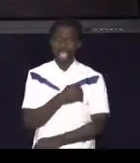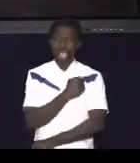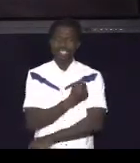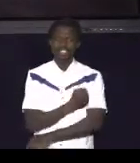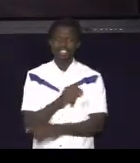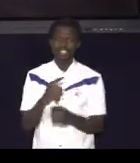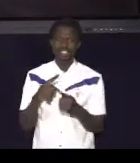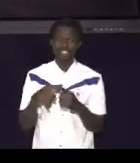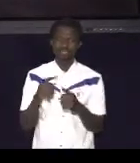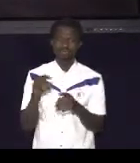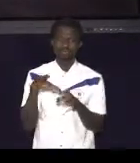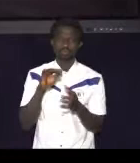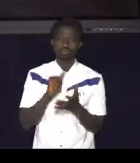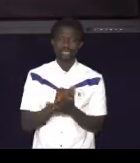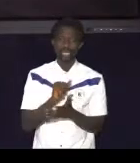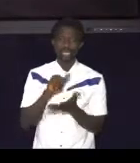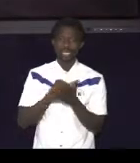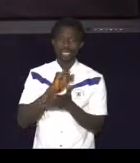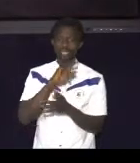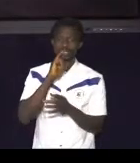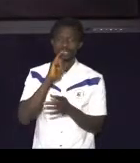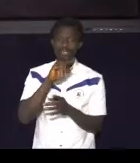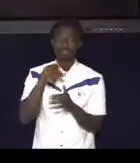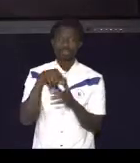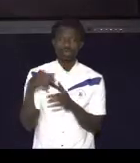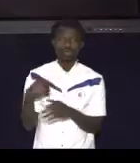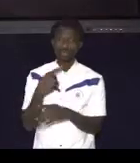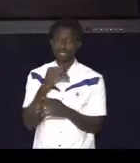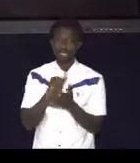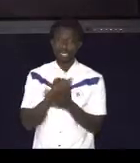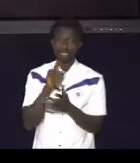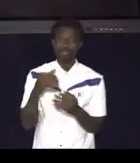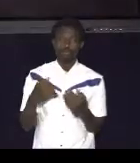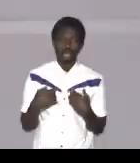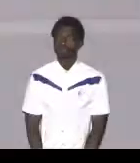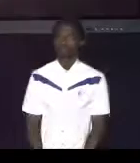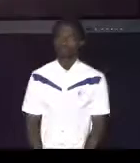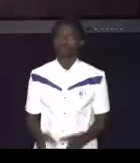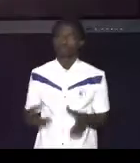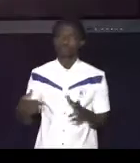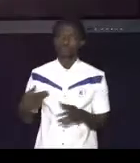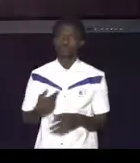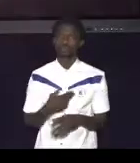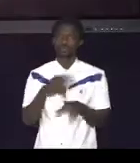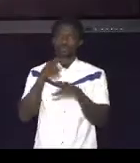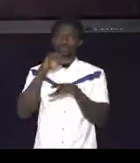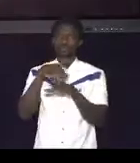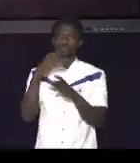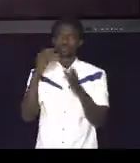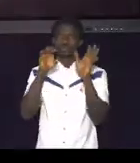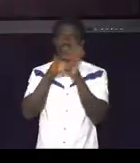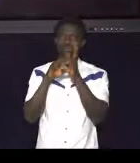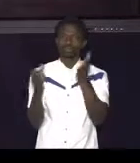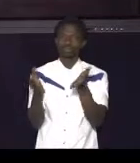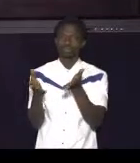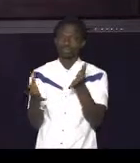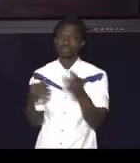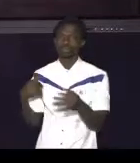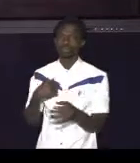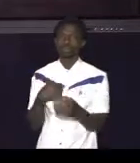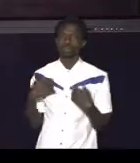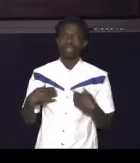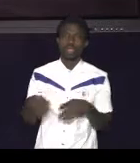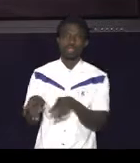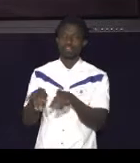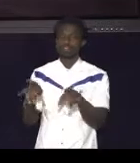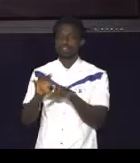to do that. That's when we say you have that physical fitness. Now let's look at the picture here.